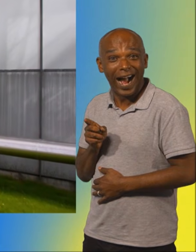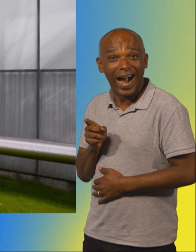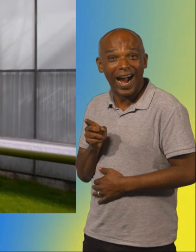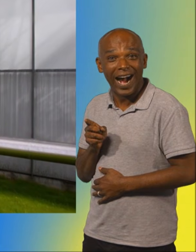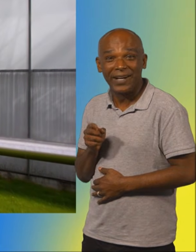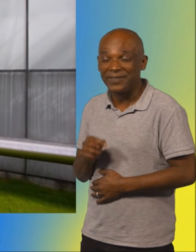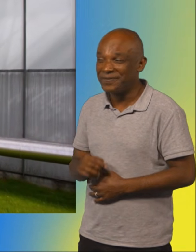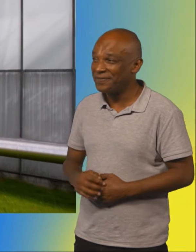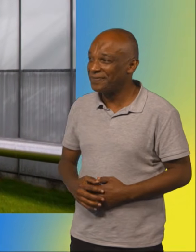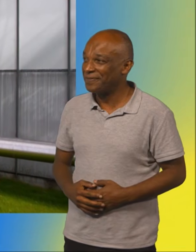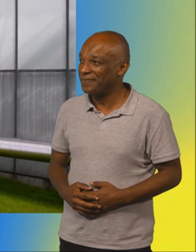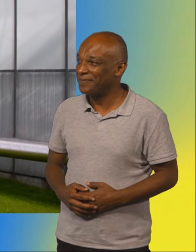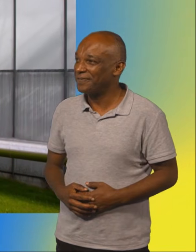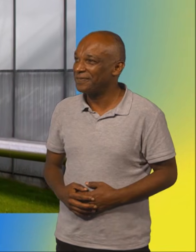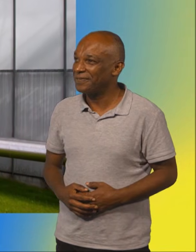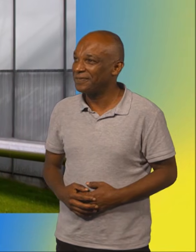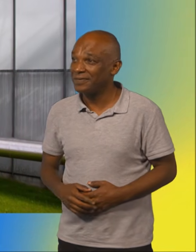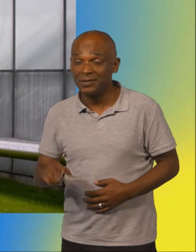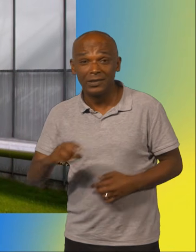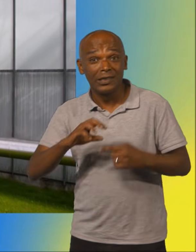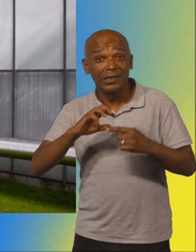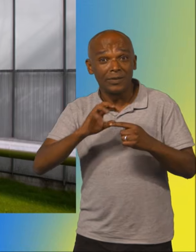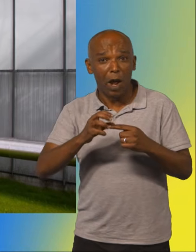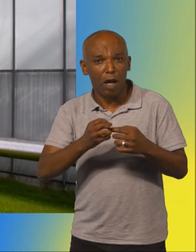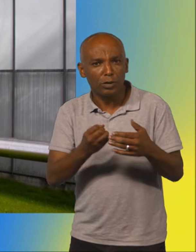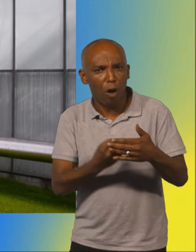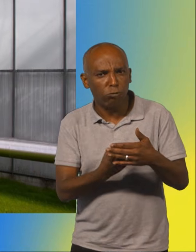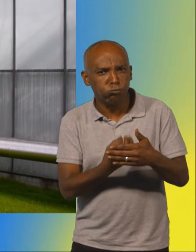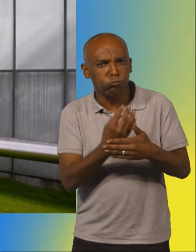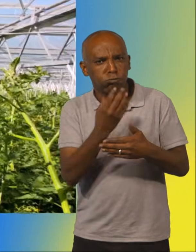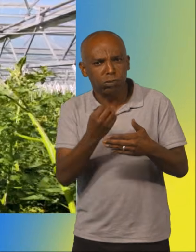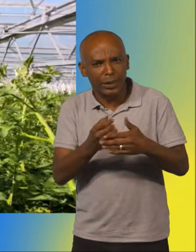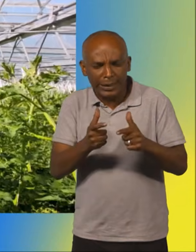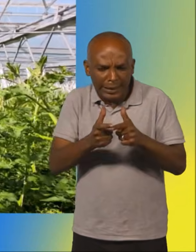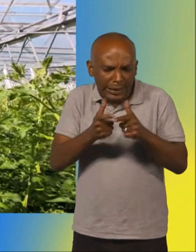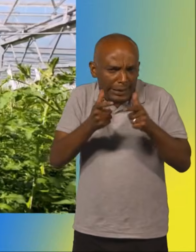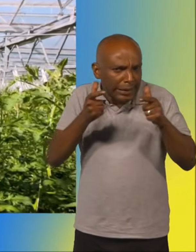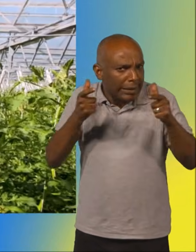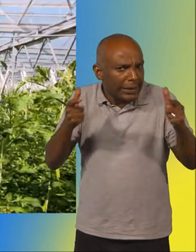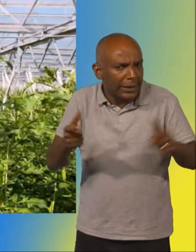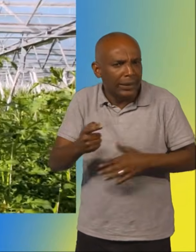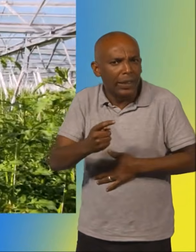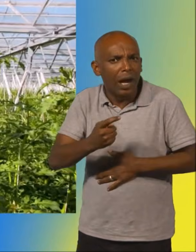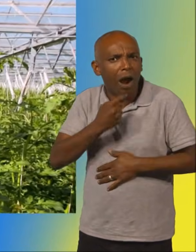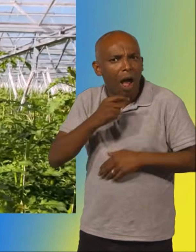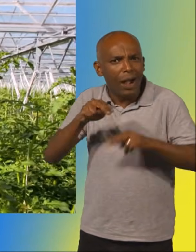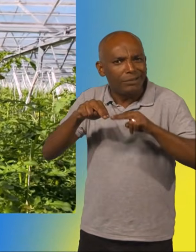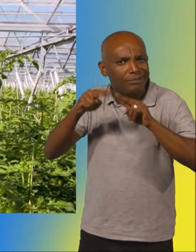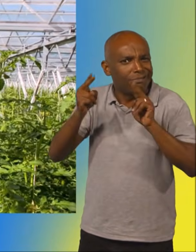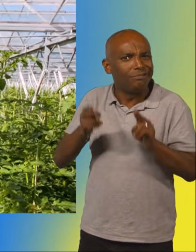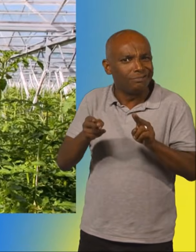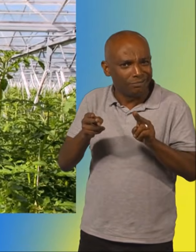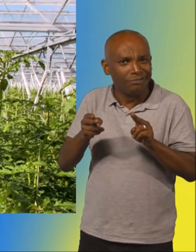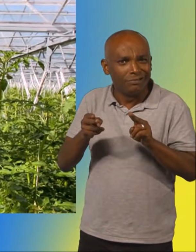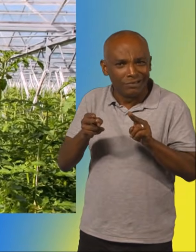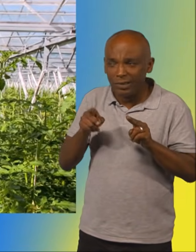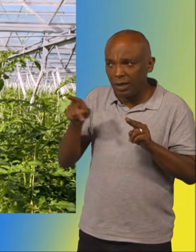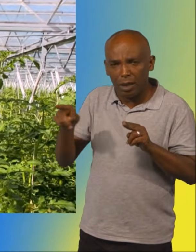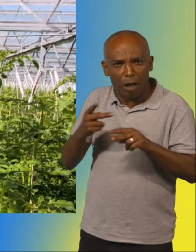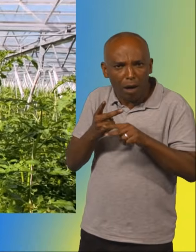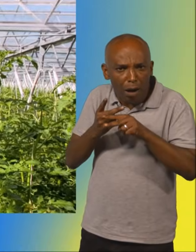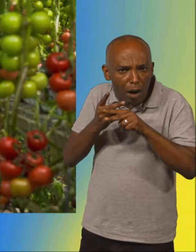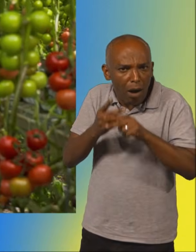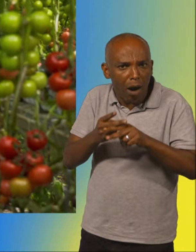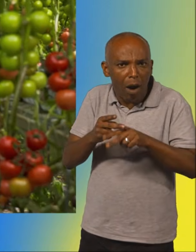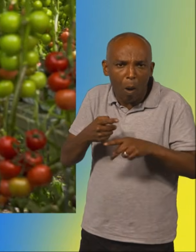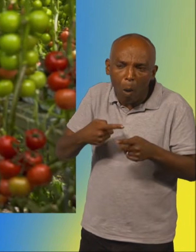These tomatoes are growing in this enormous glass house. The glass wall lets the sun shine in and keeps